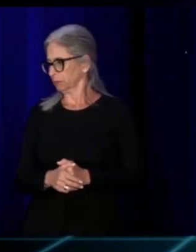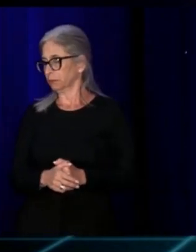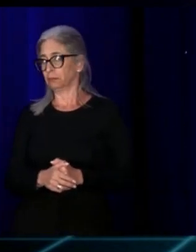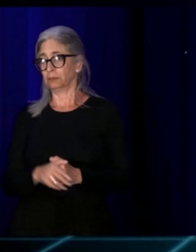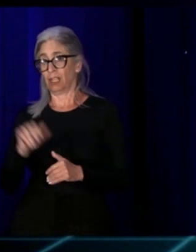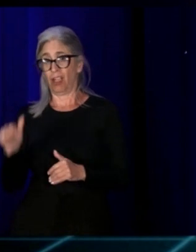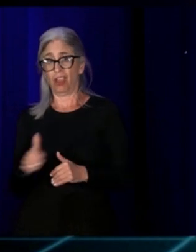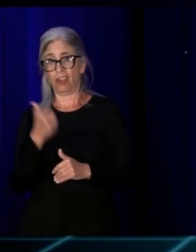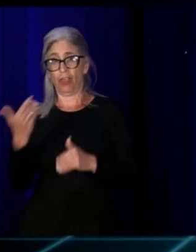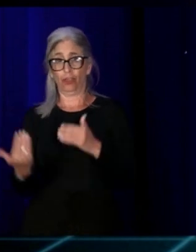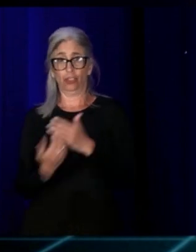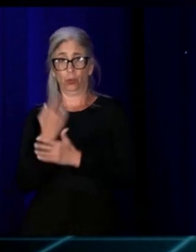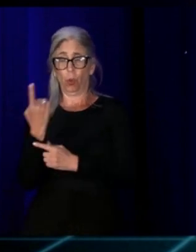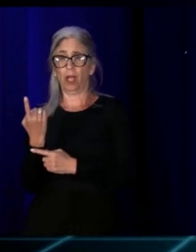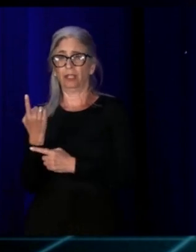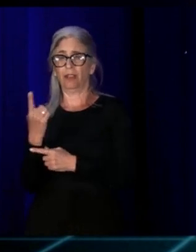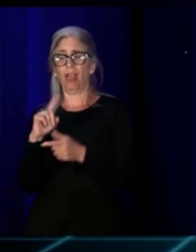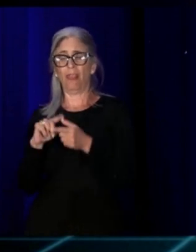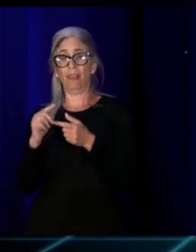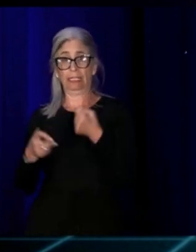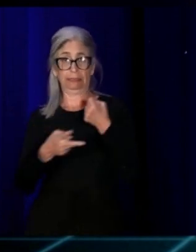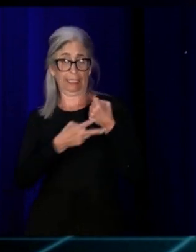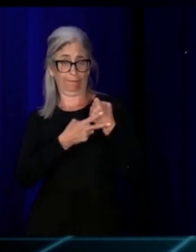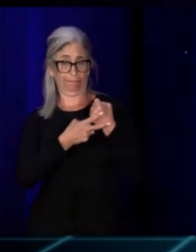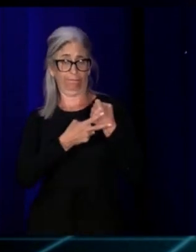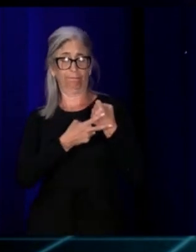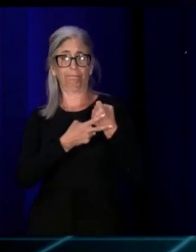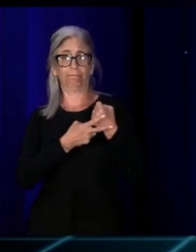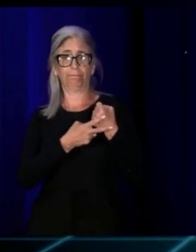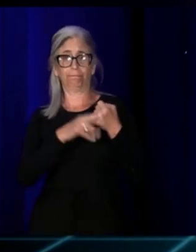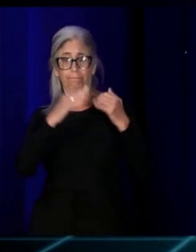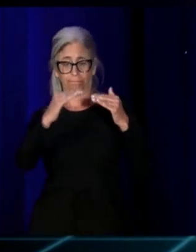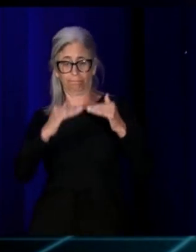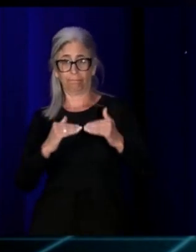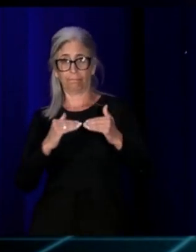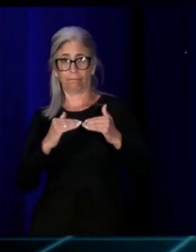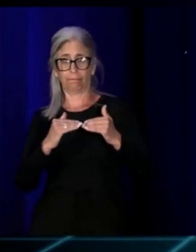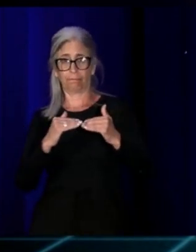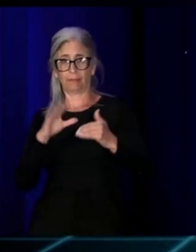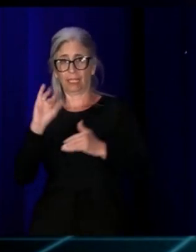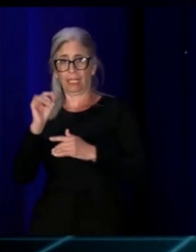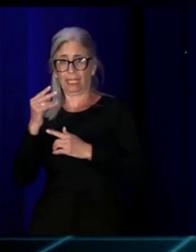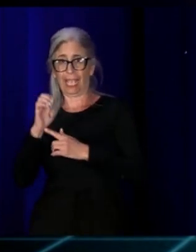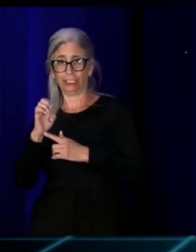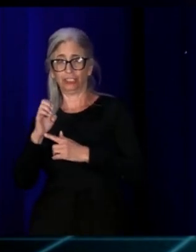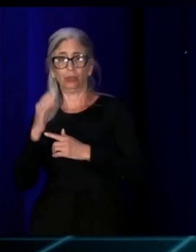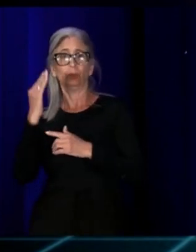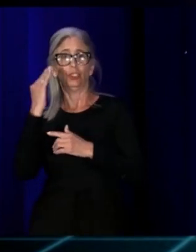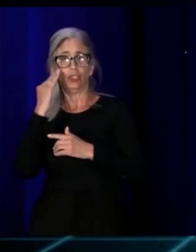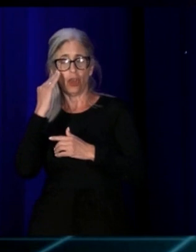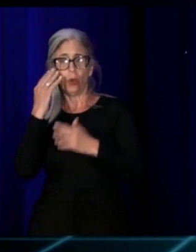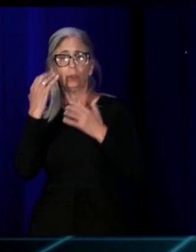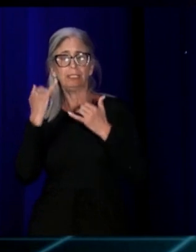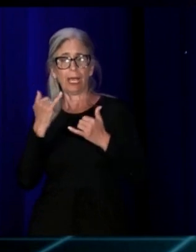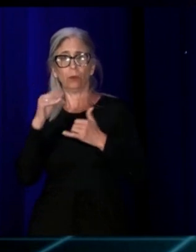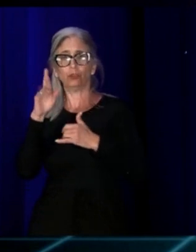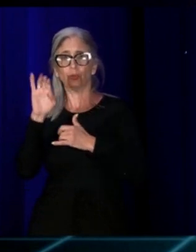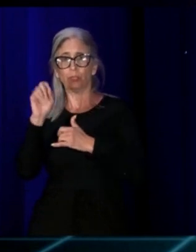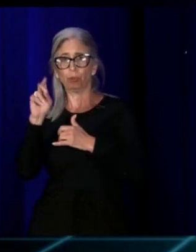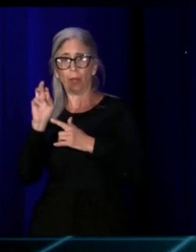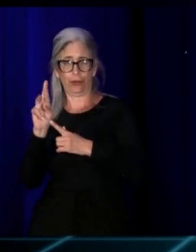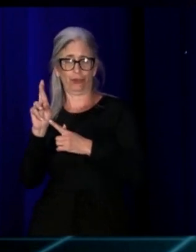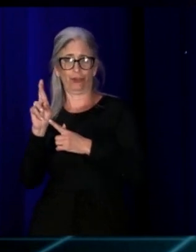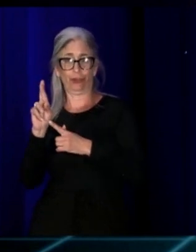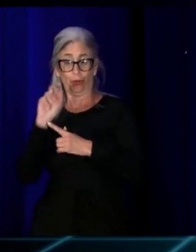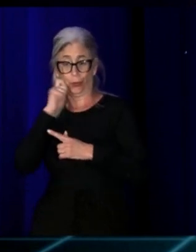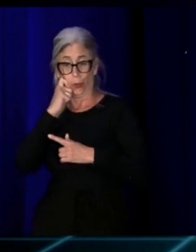another new one, and we hit save. Then we bust that cache, and it knows to re-render. But the cool thing about this